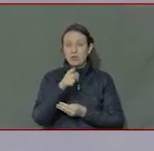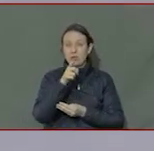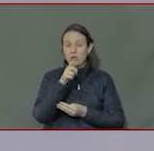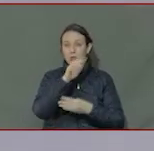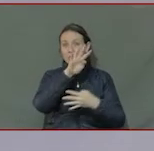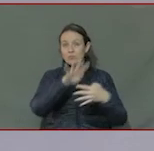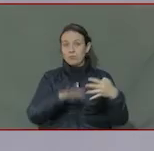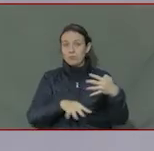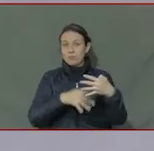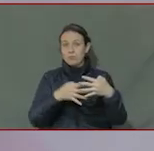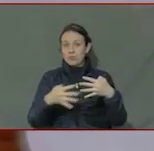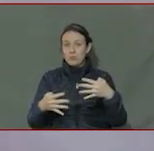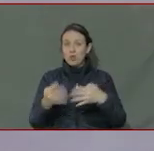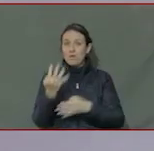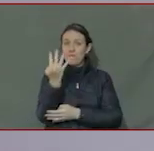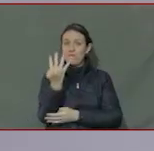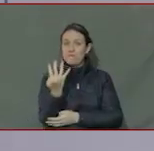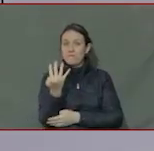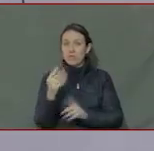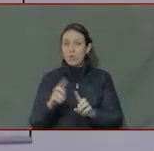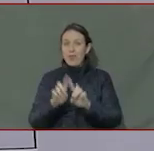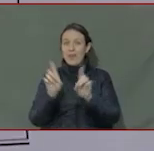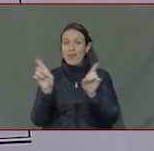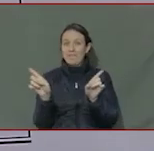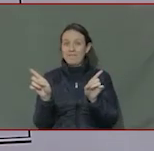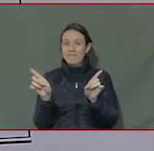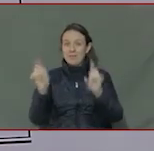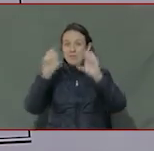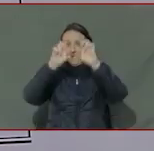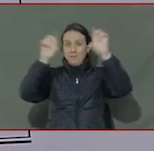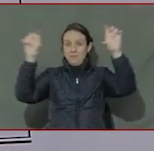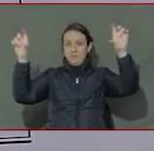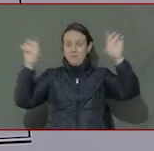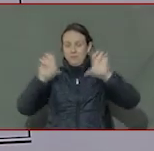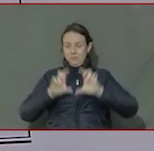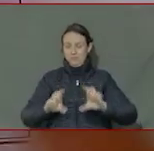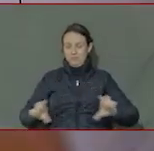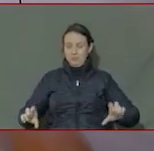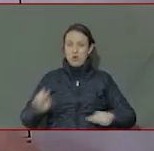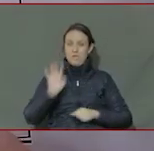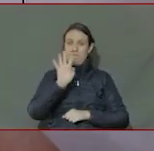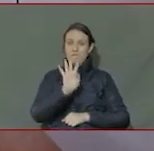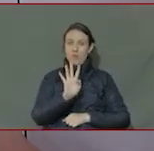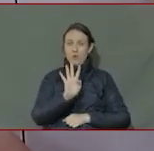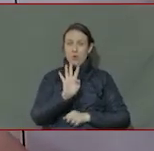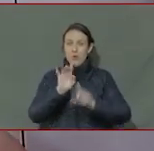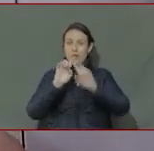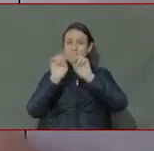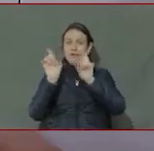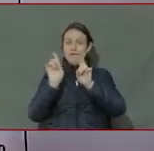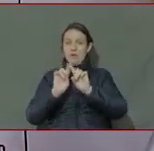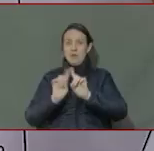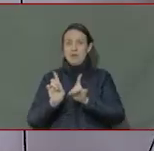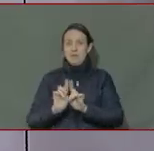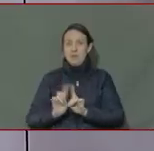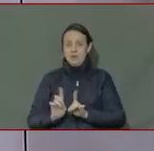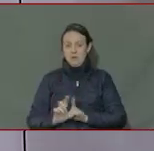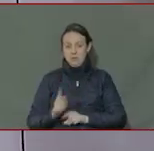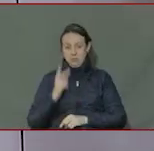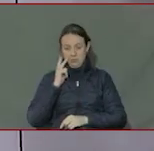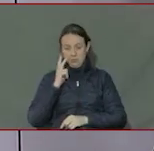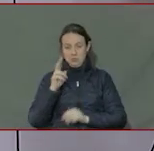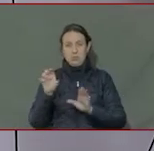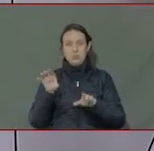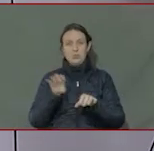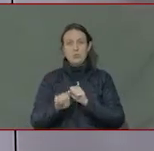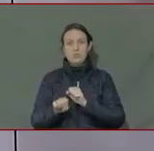4 differences between the 2 graphs. Now, the answers are on the question paper. And please, this is another bit